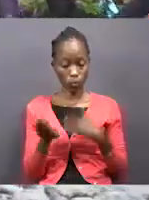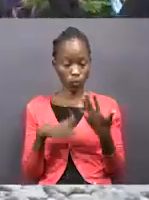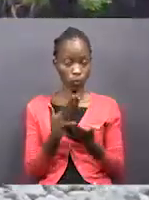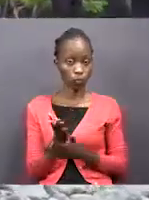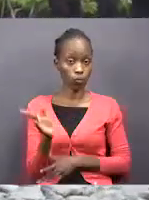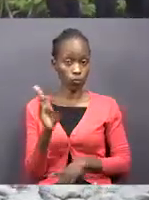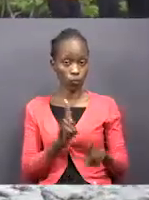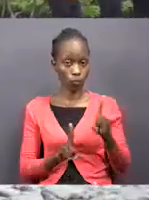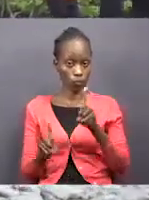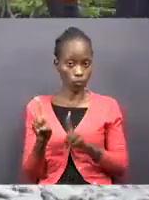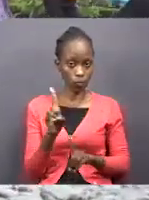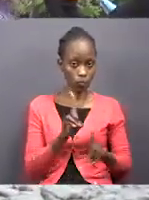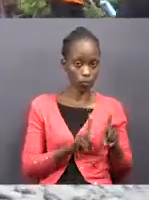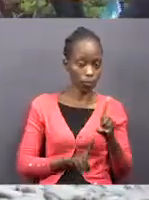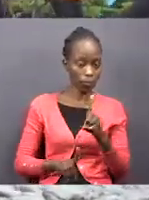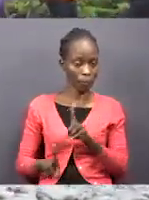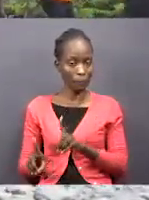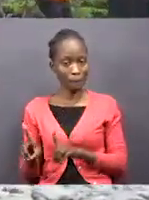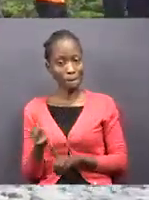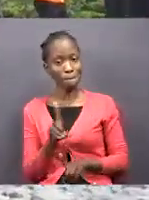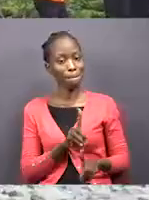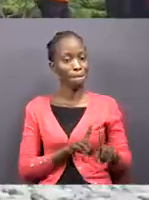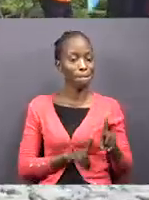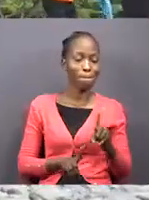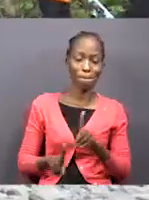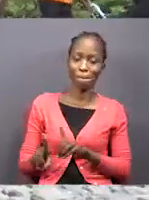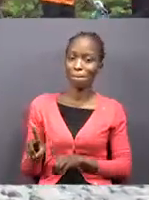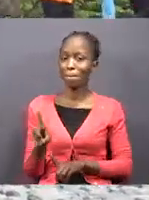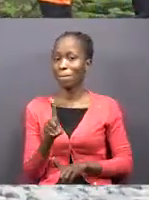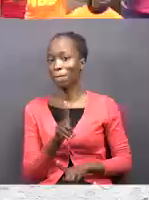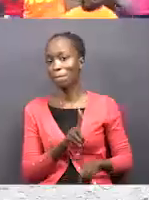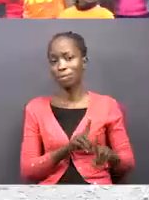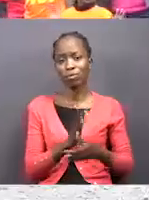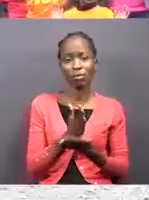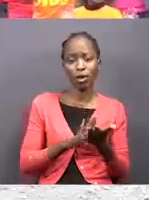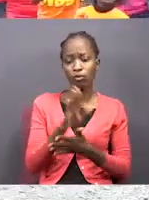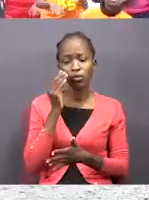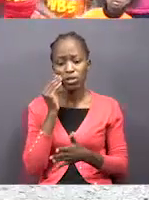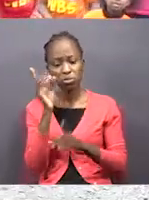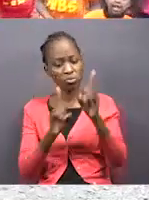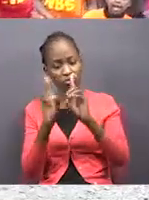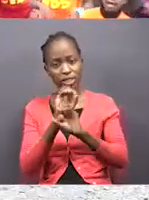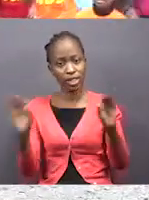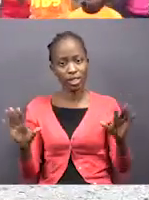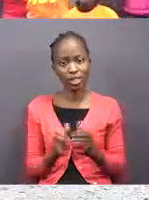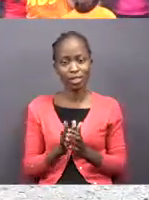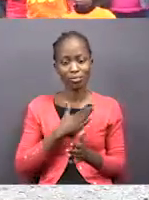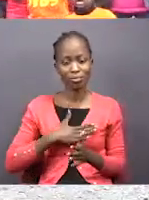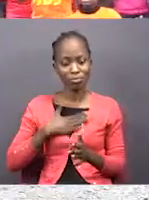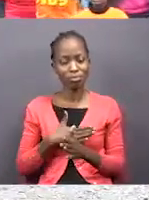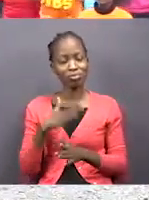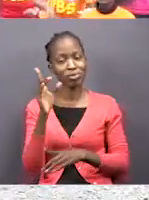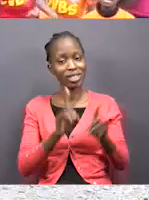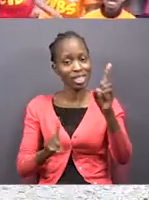I can't see you. Some of you are not doing at home. I can see you. Brayo, can you do it? Stacy, let's go.